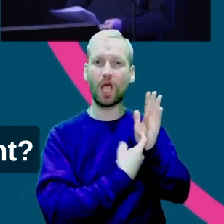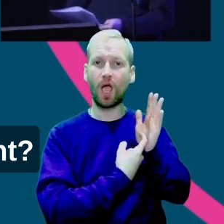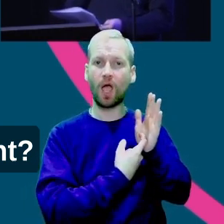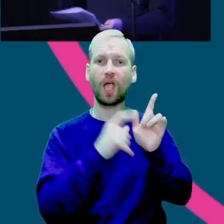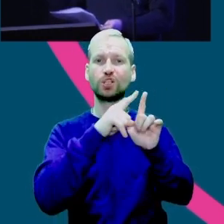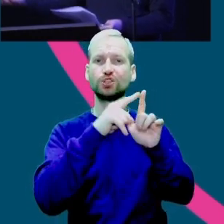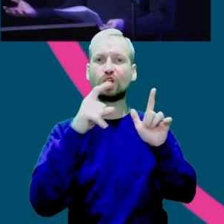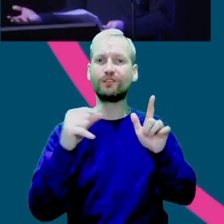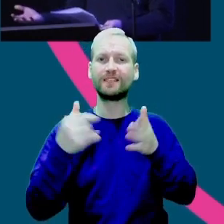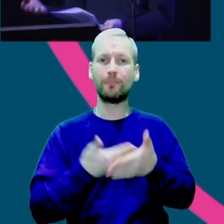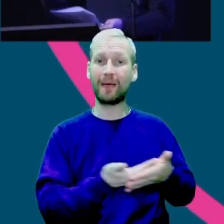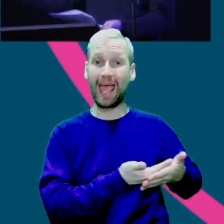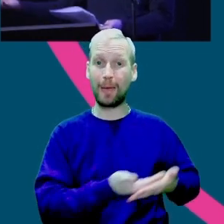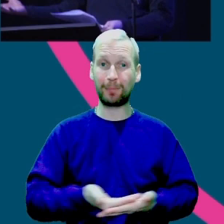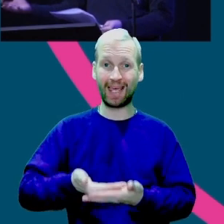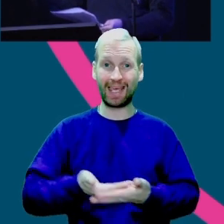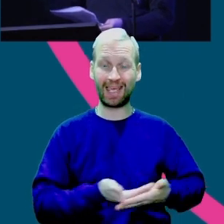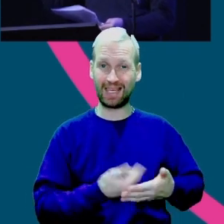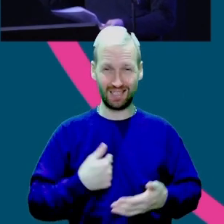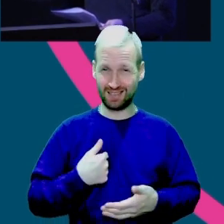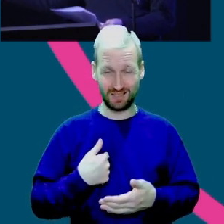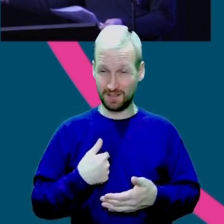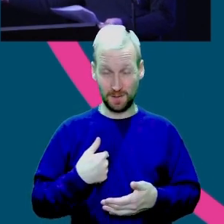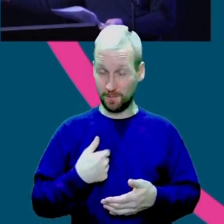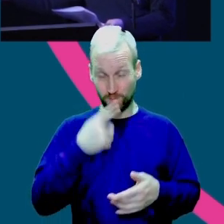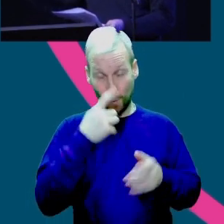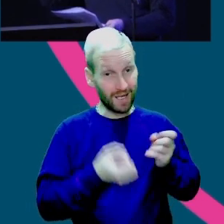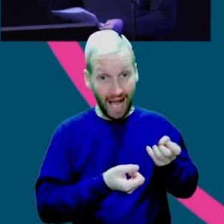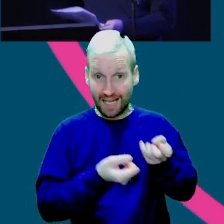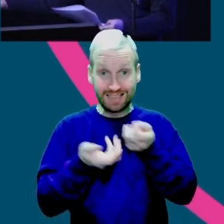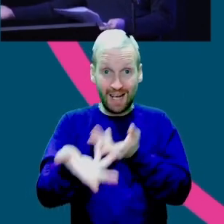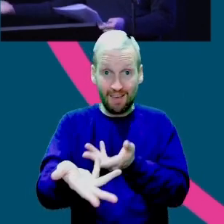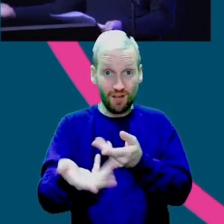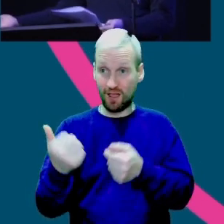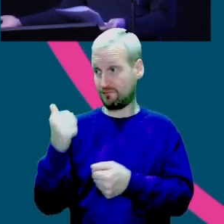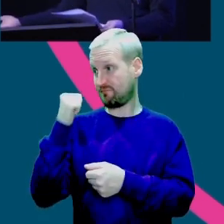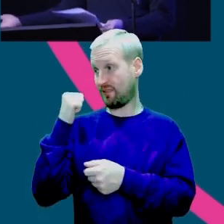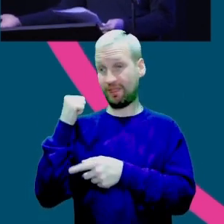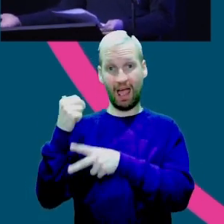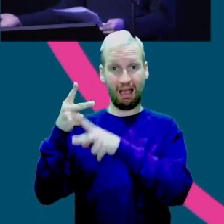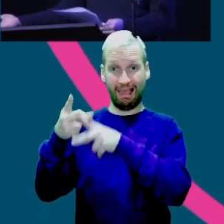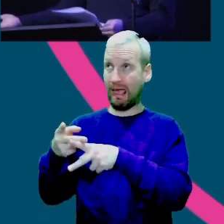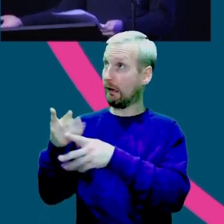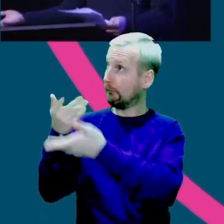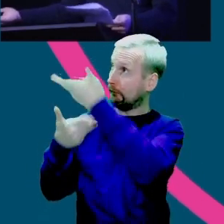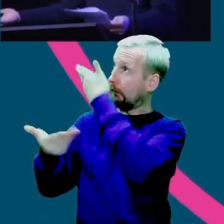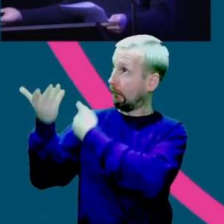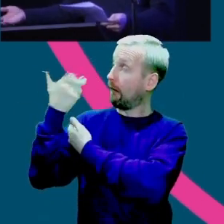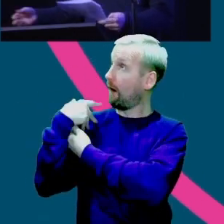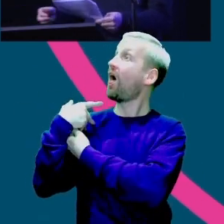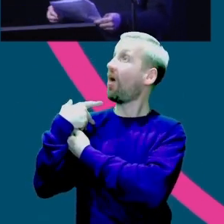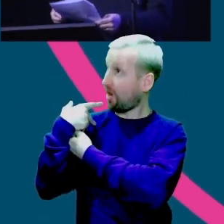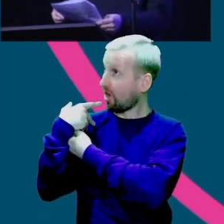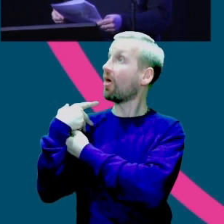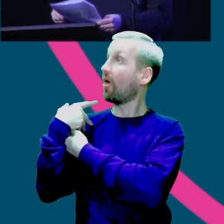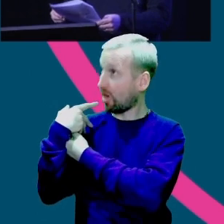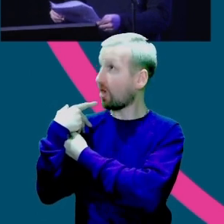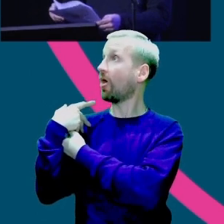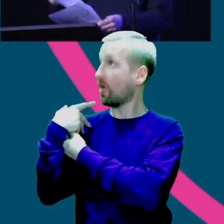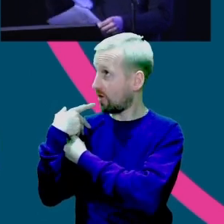right? The market will not deliver what we were led to believe, okay? This is the